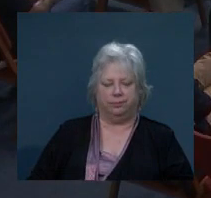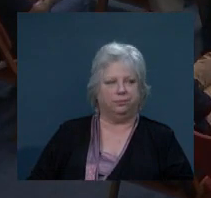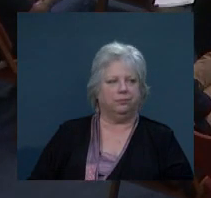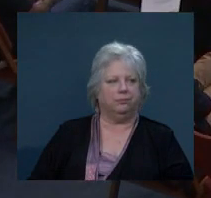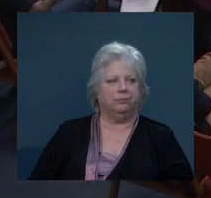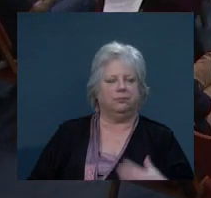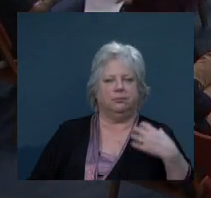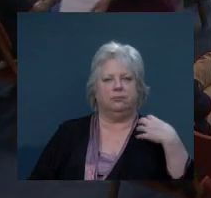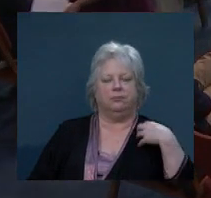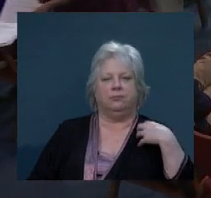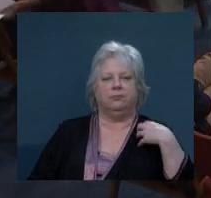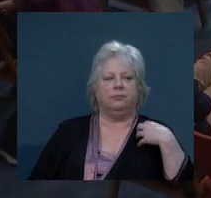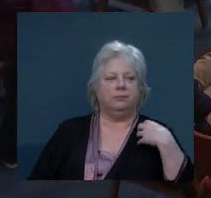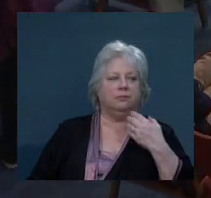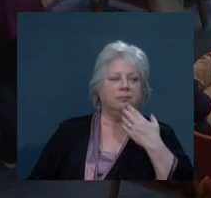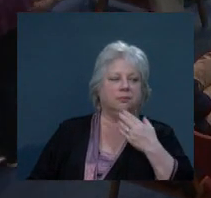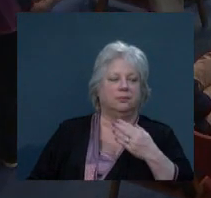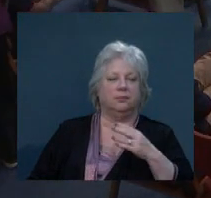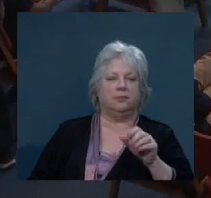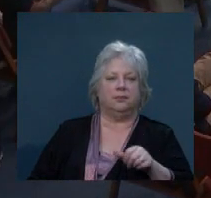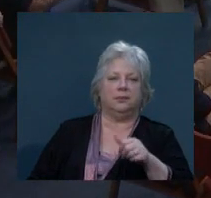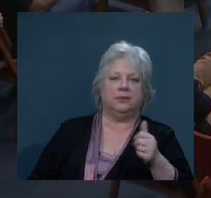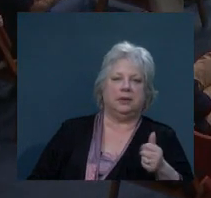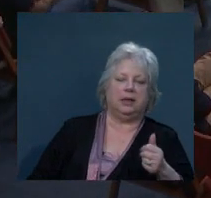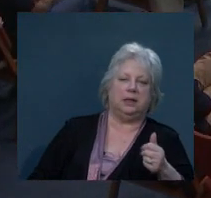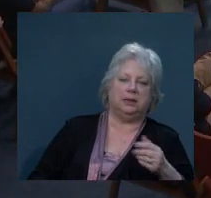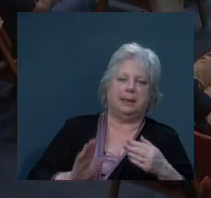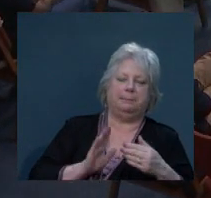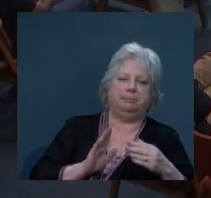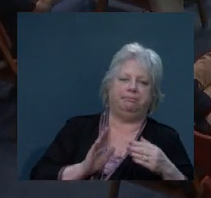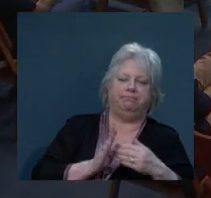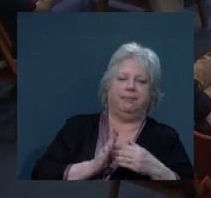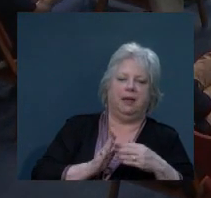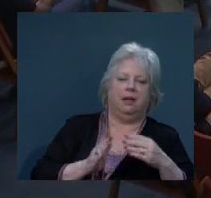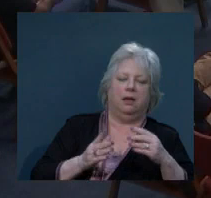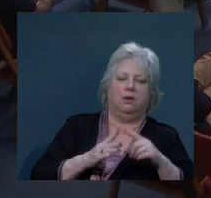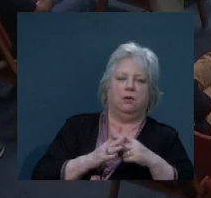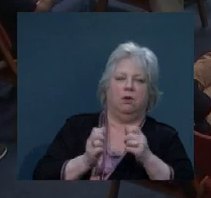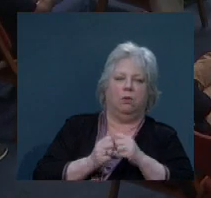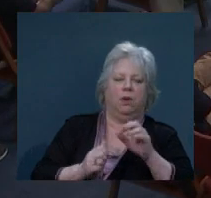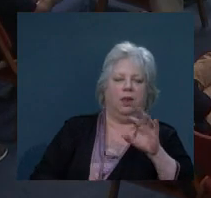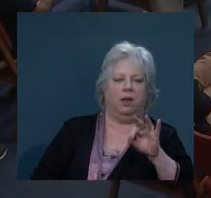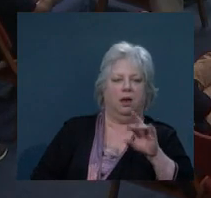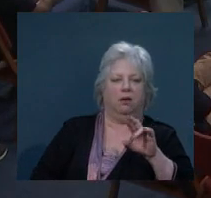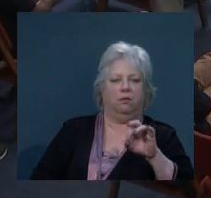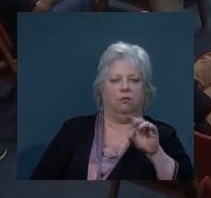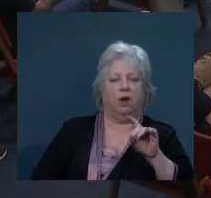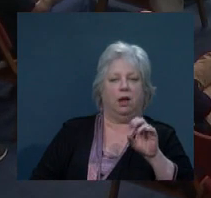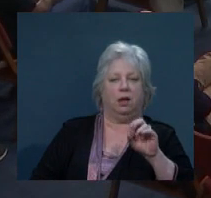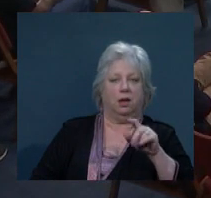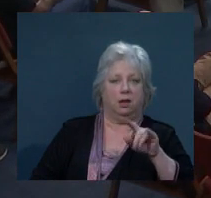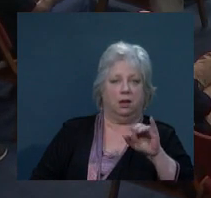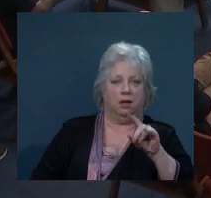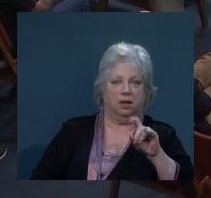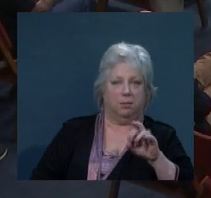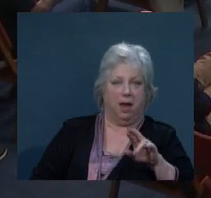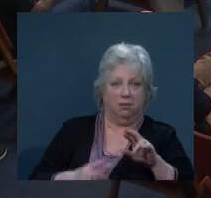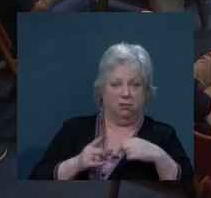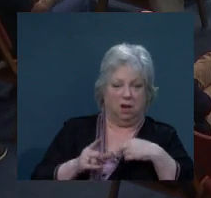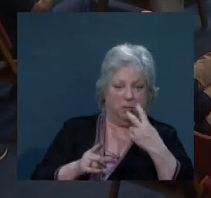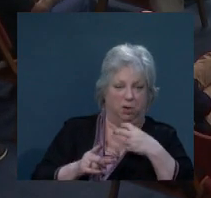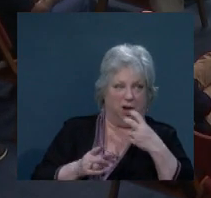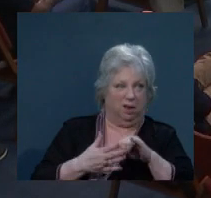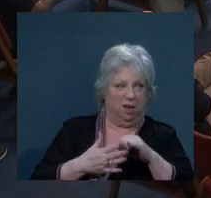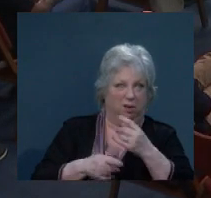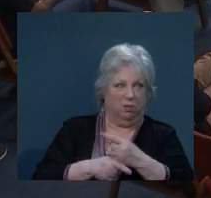Thank you. On the other side, let's start with Fred Spiker. Did I say that right?